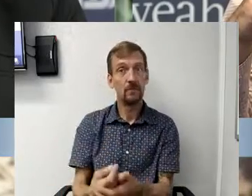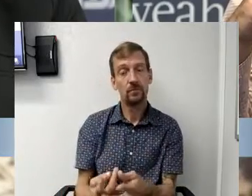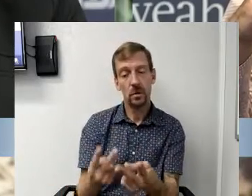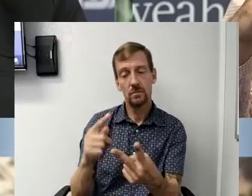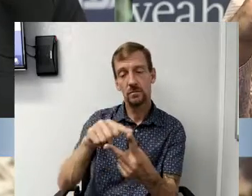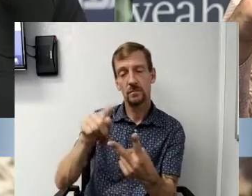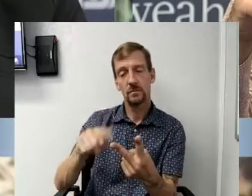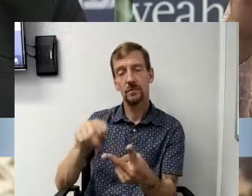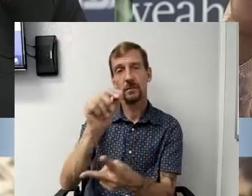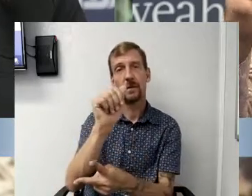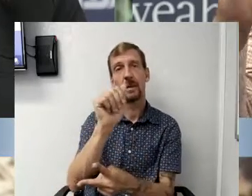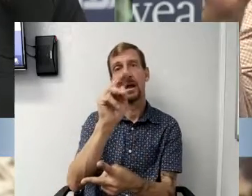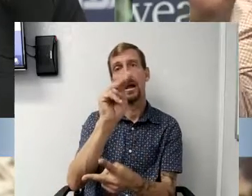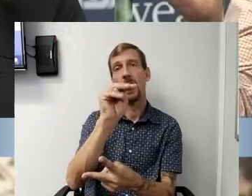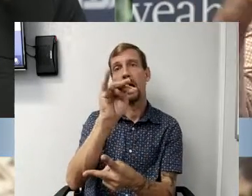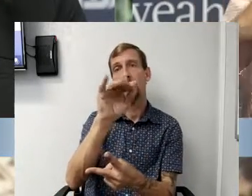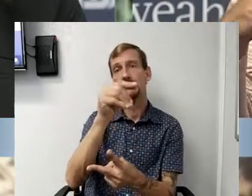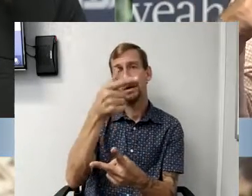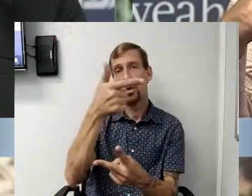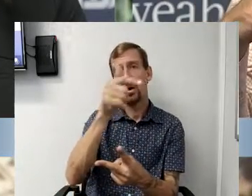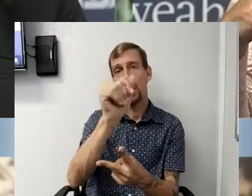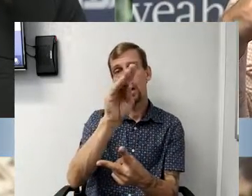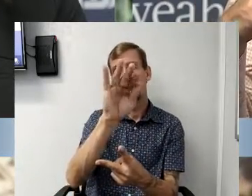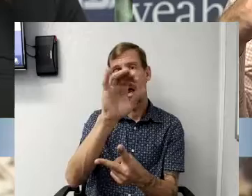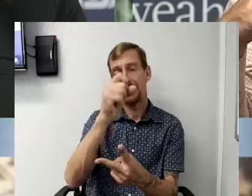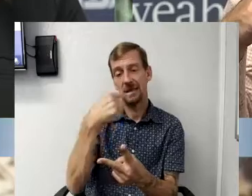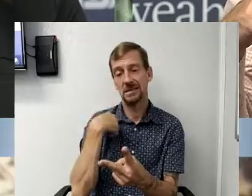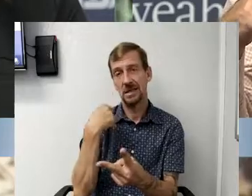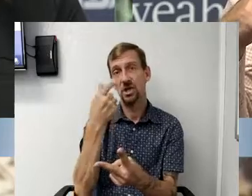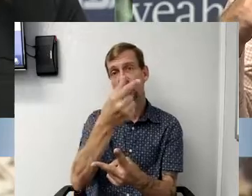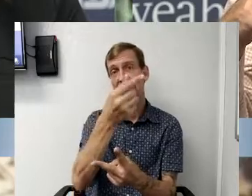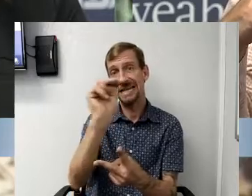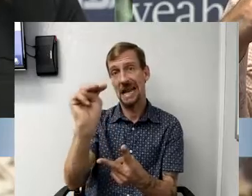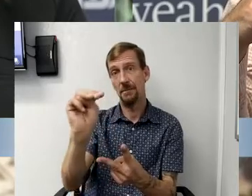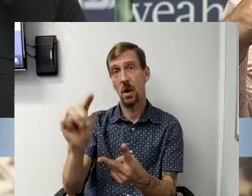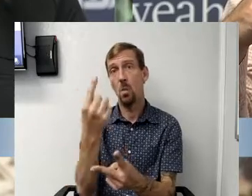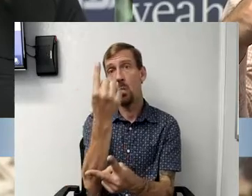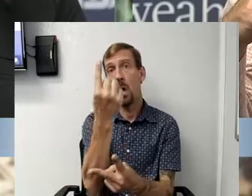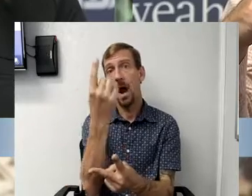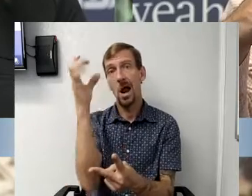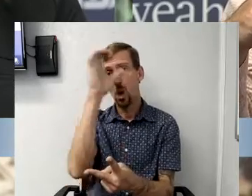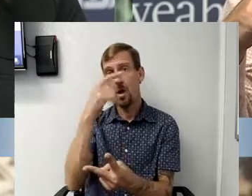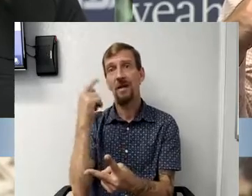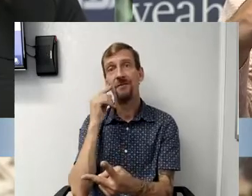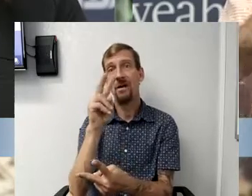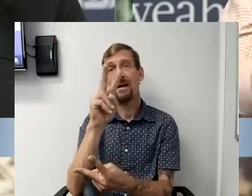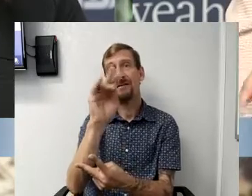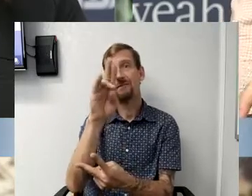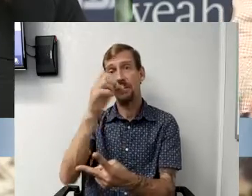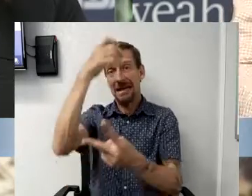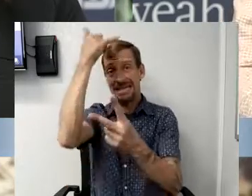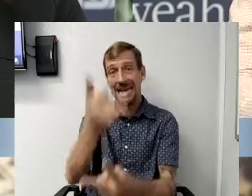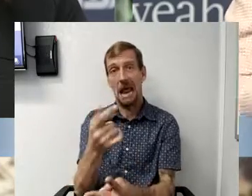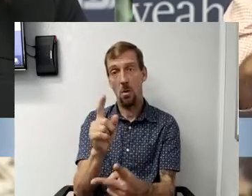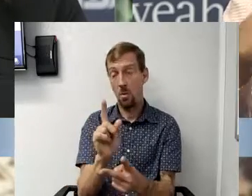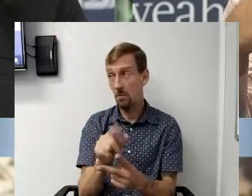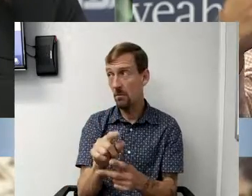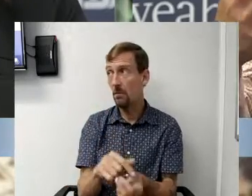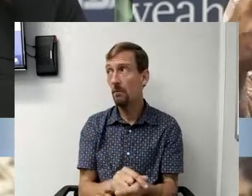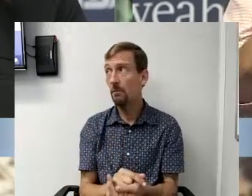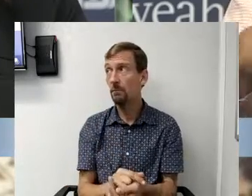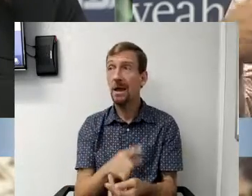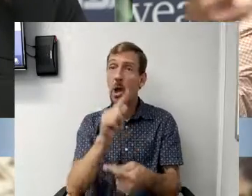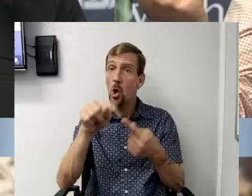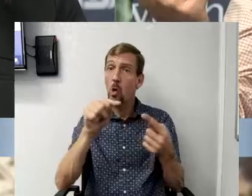of immunoglobulins. There's a G and an M. One looks for acute active virus right now, and typically it's when